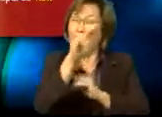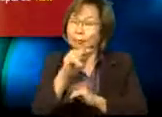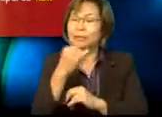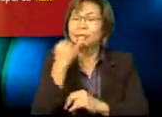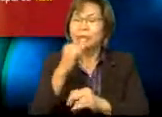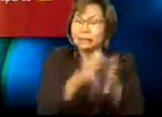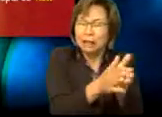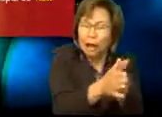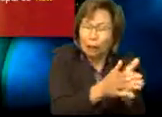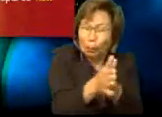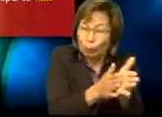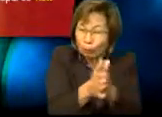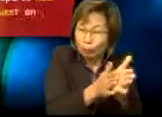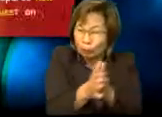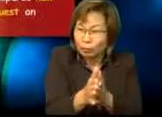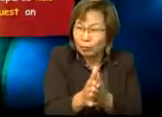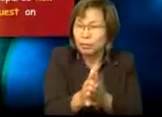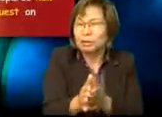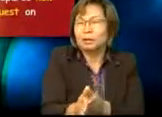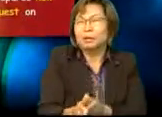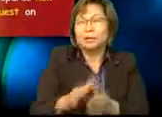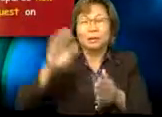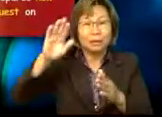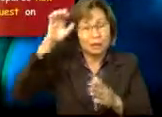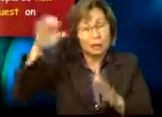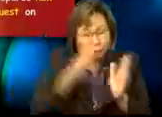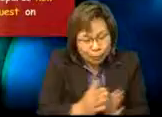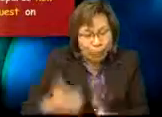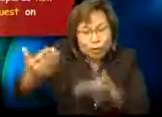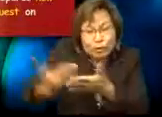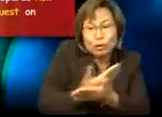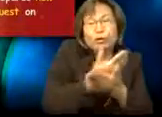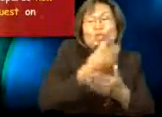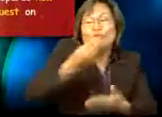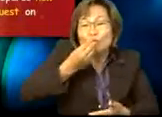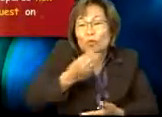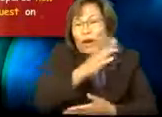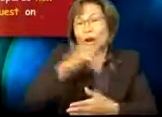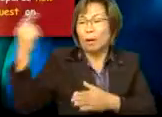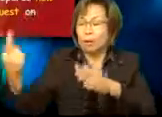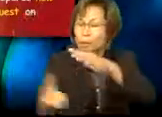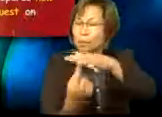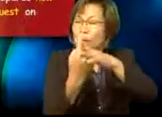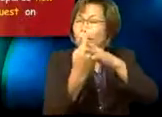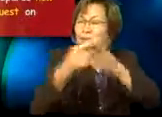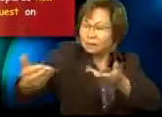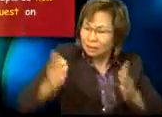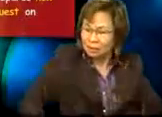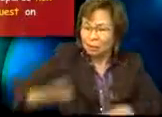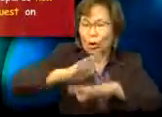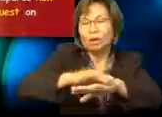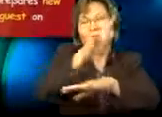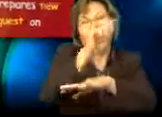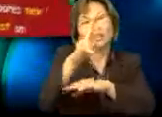He prepares new dishes. He appears as a guest on television shows.